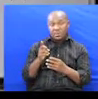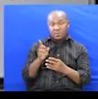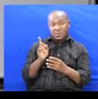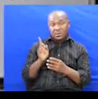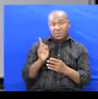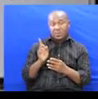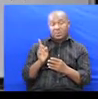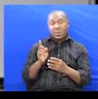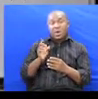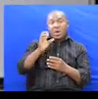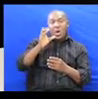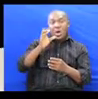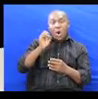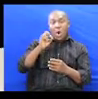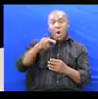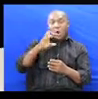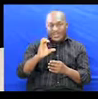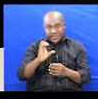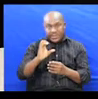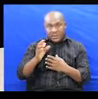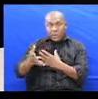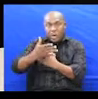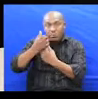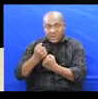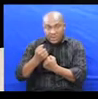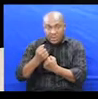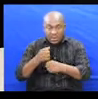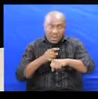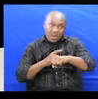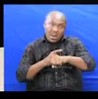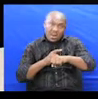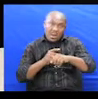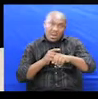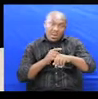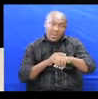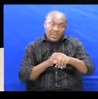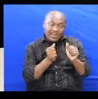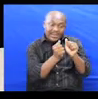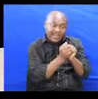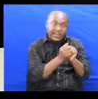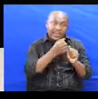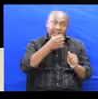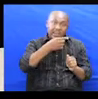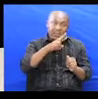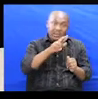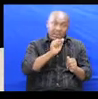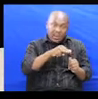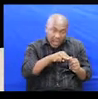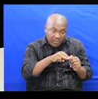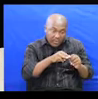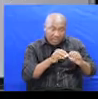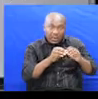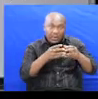concentration which is obtained when 10 gram of sodium hydroxide will be dissolved in